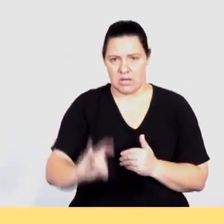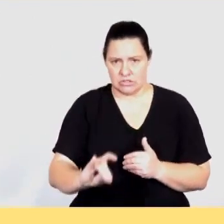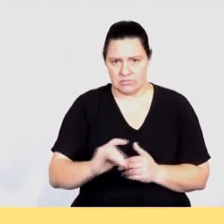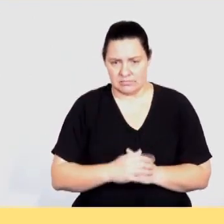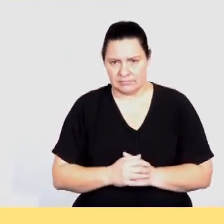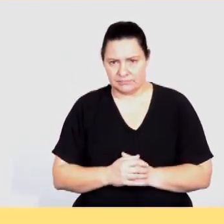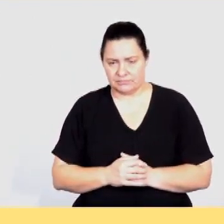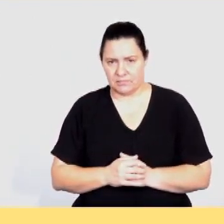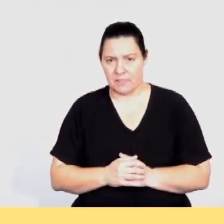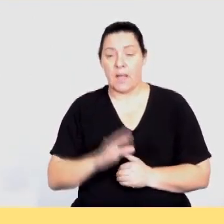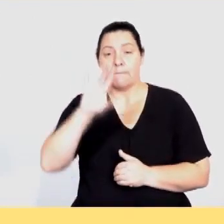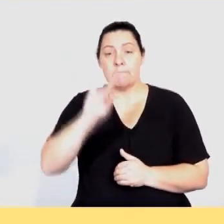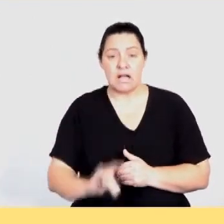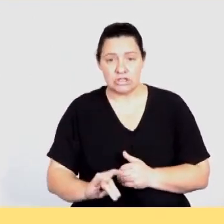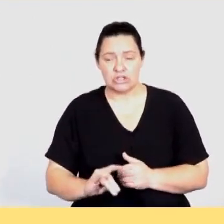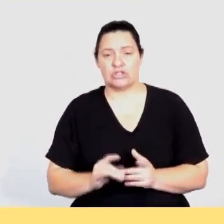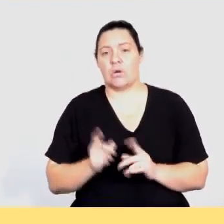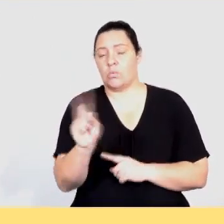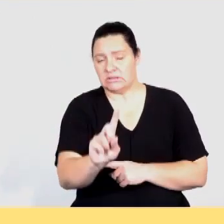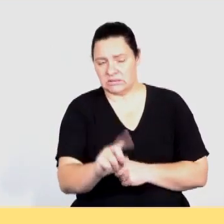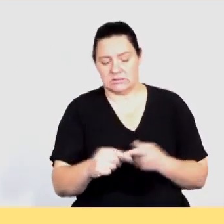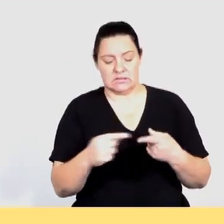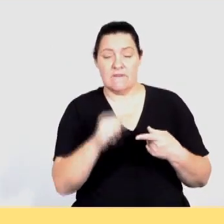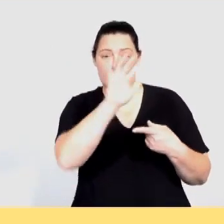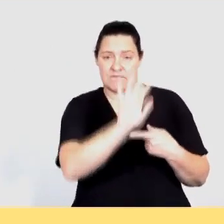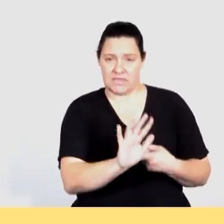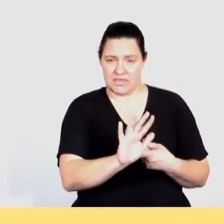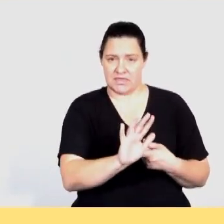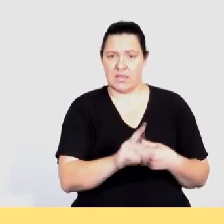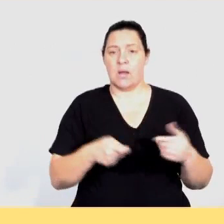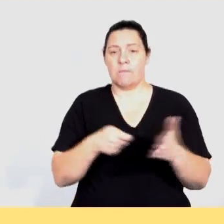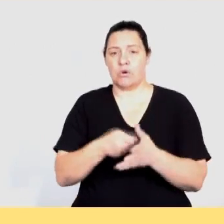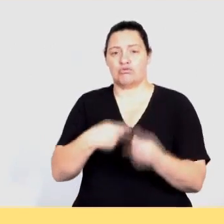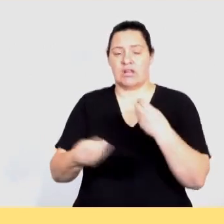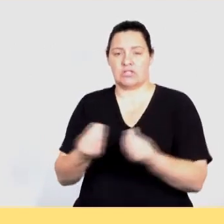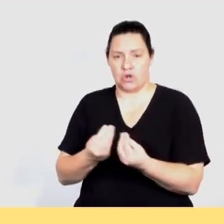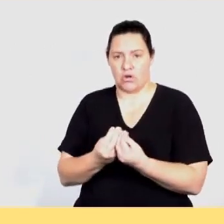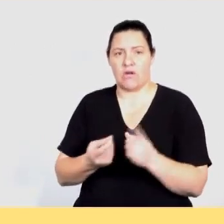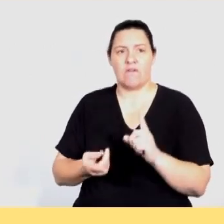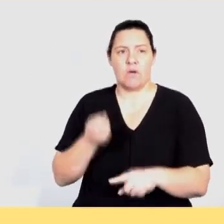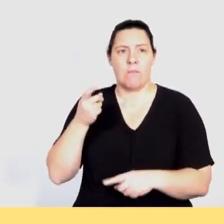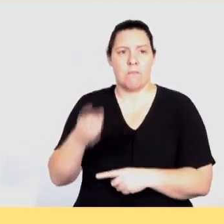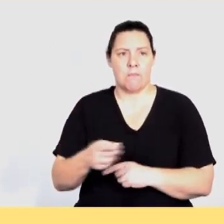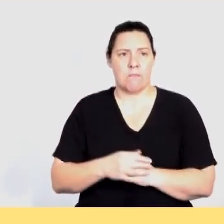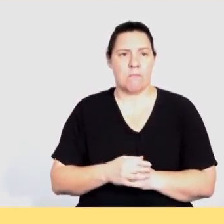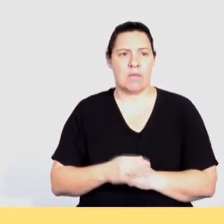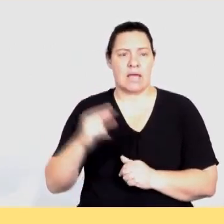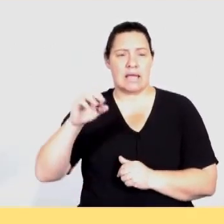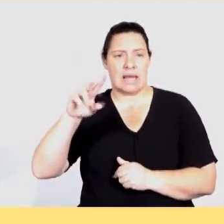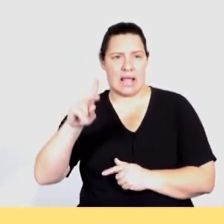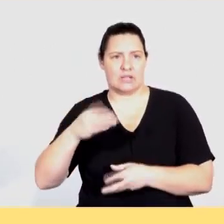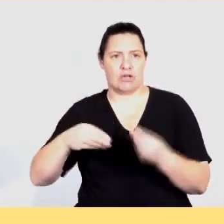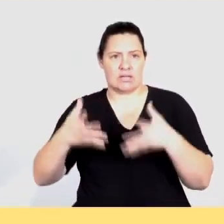of March. Transactions for March are as follows. On the 5th, bought trading stock from Greg Traders